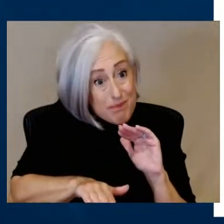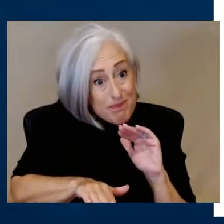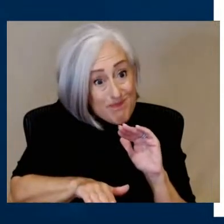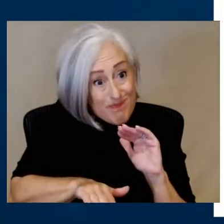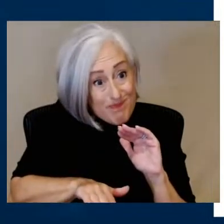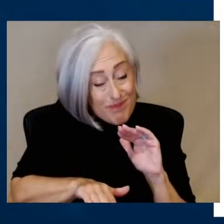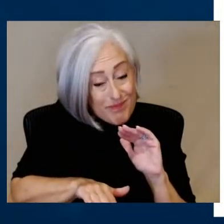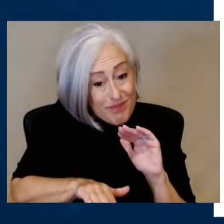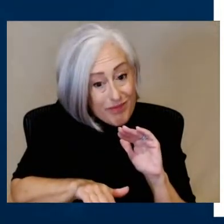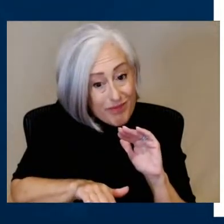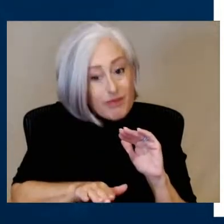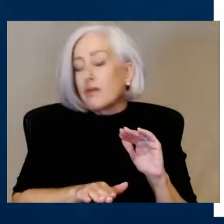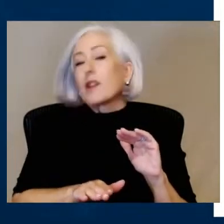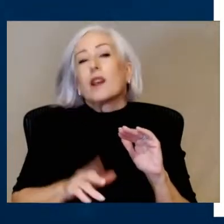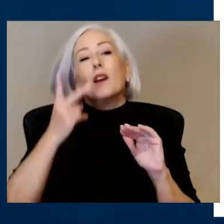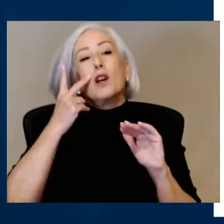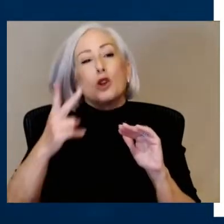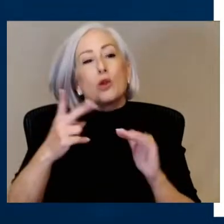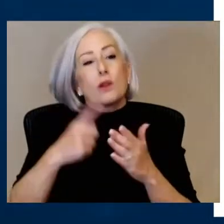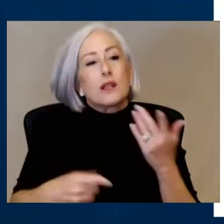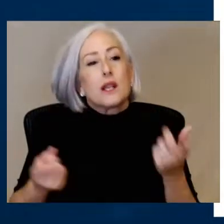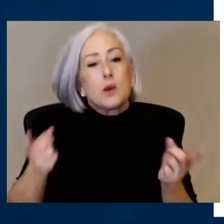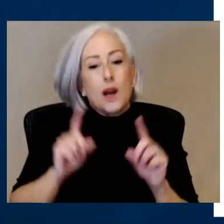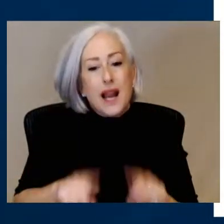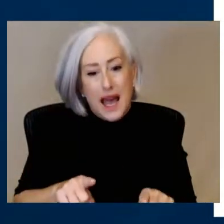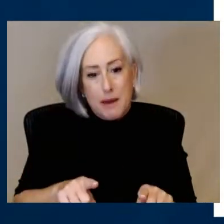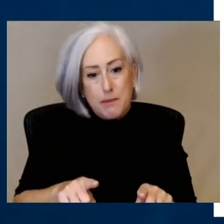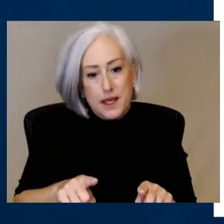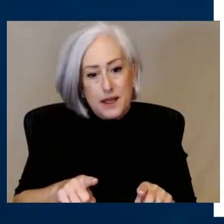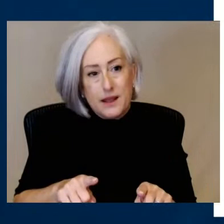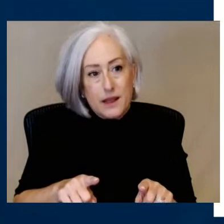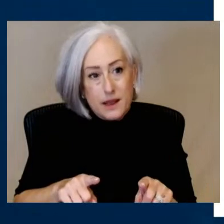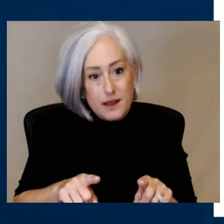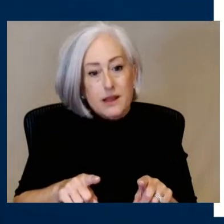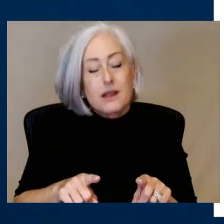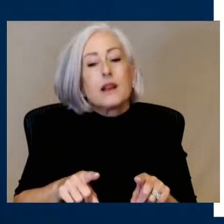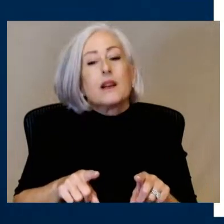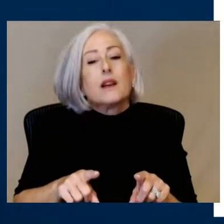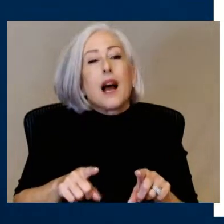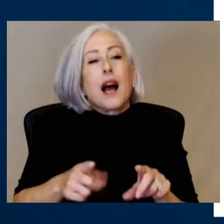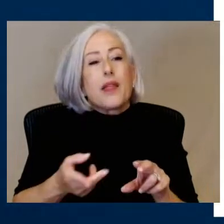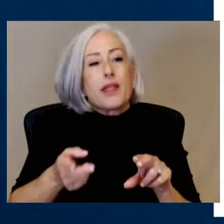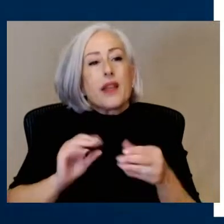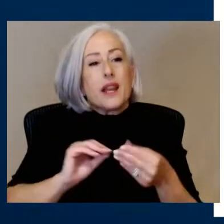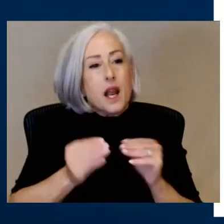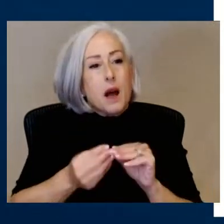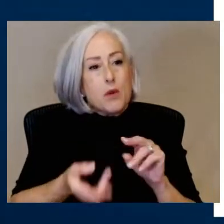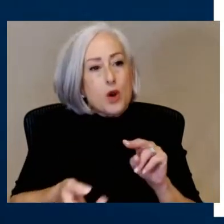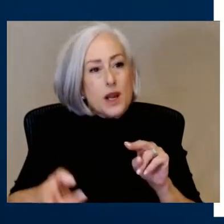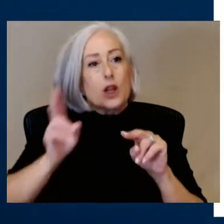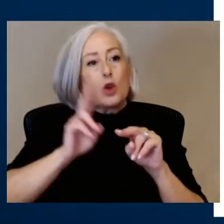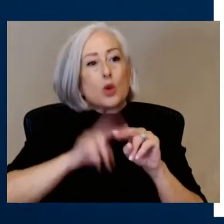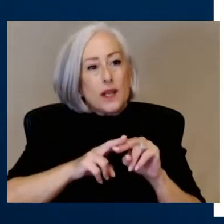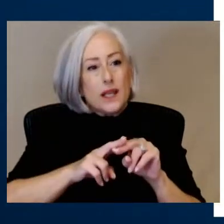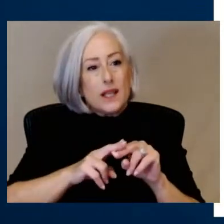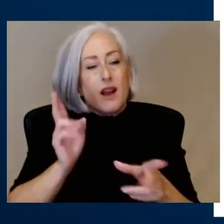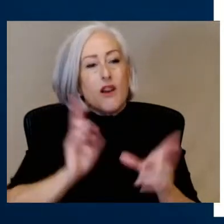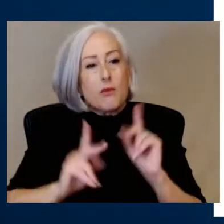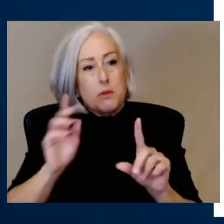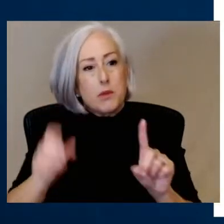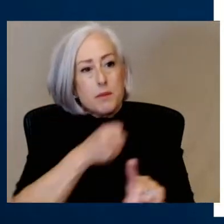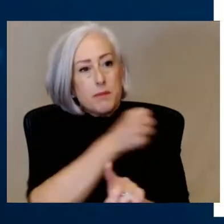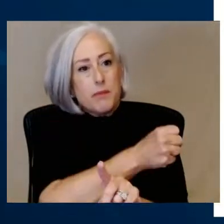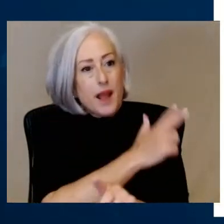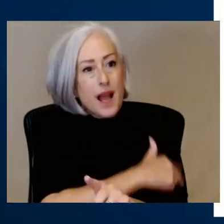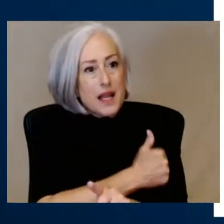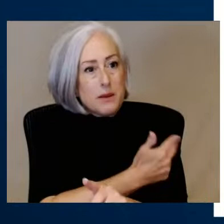what happens in the ICU, if you look at the rises in hospitalizations, there's almost always a rise in the ICU that travels